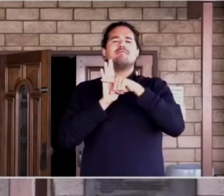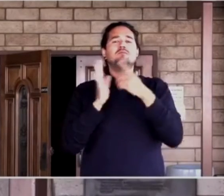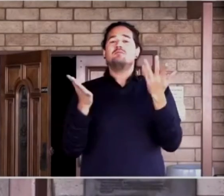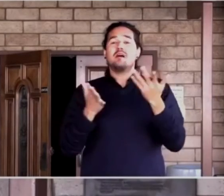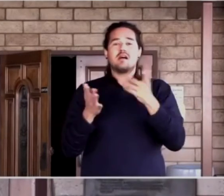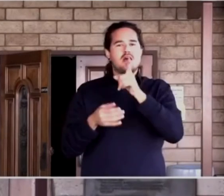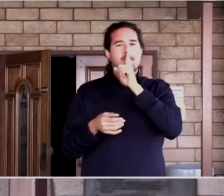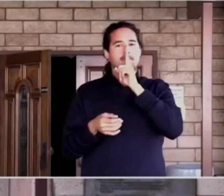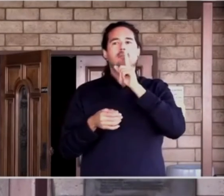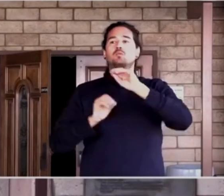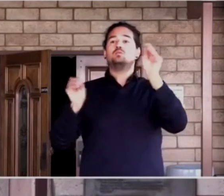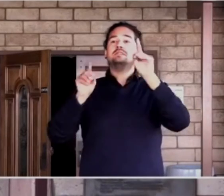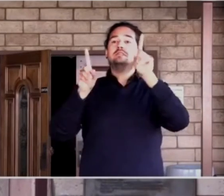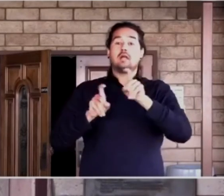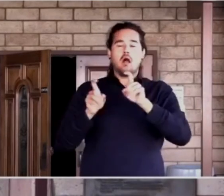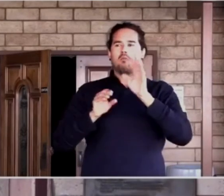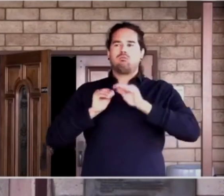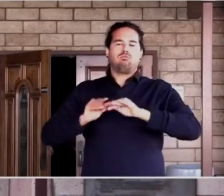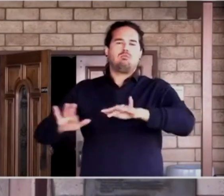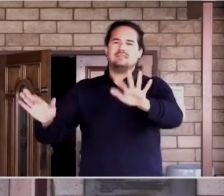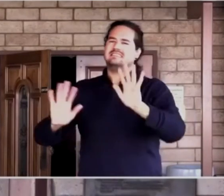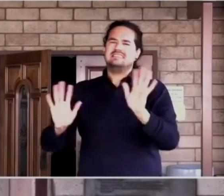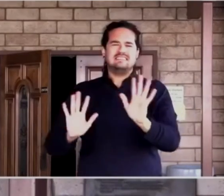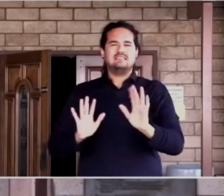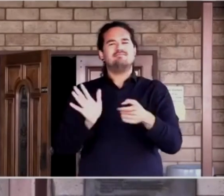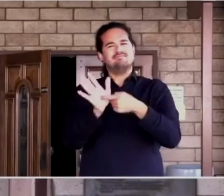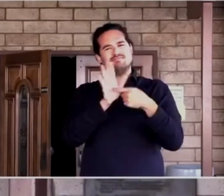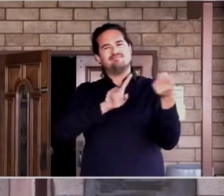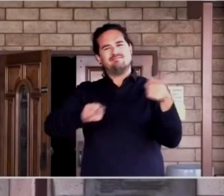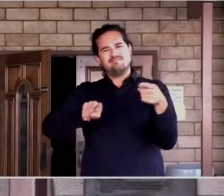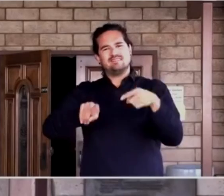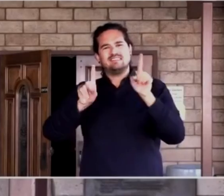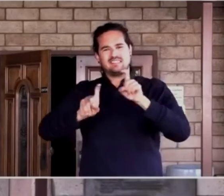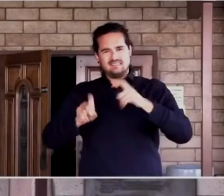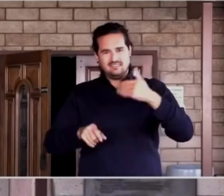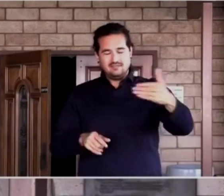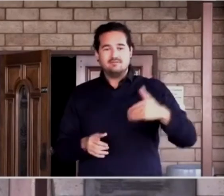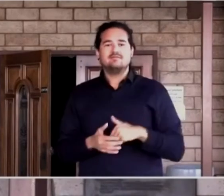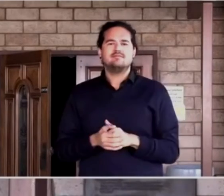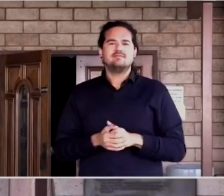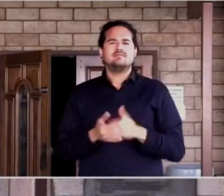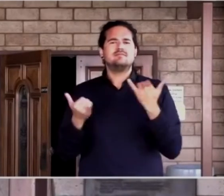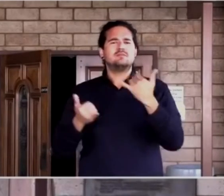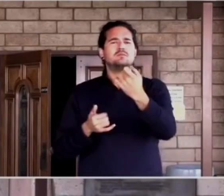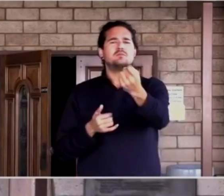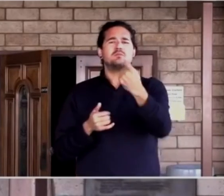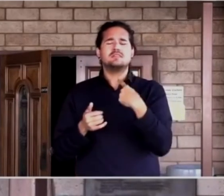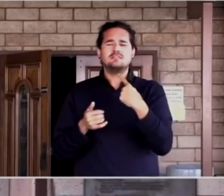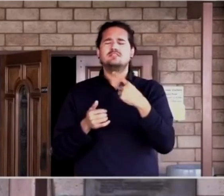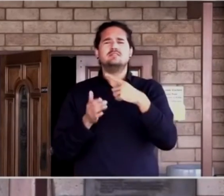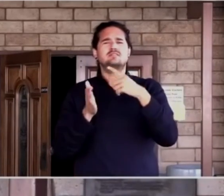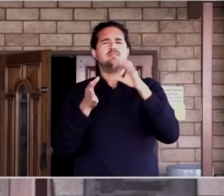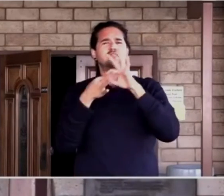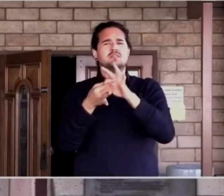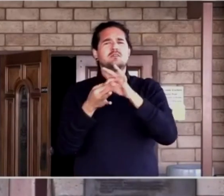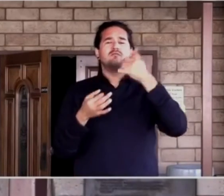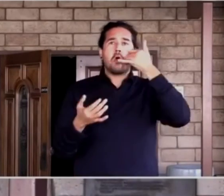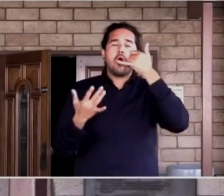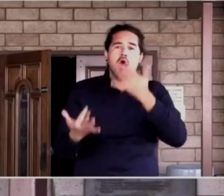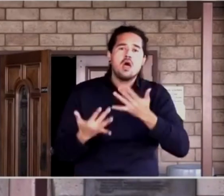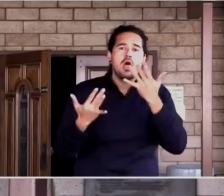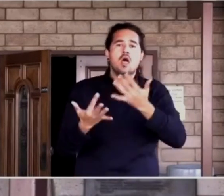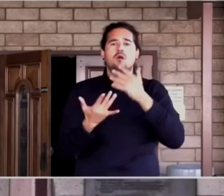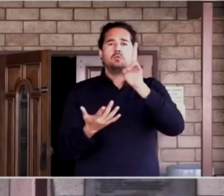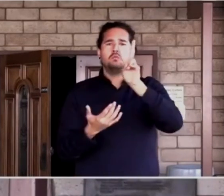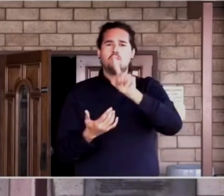The first question was about cancellation of appointments and efforts that we have underway to make it easier for individuals to cancel